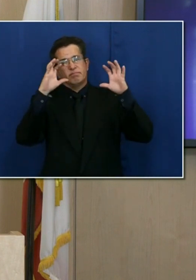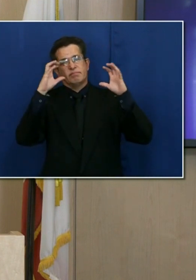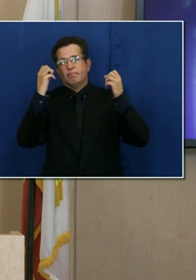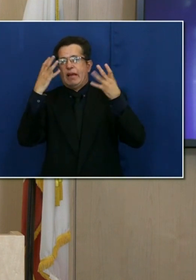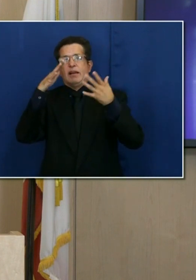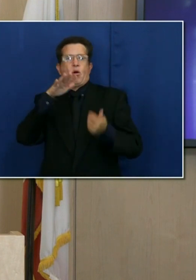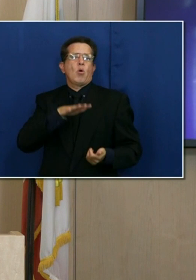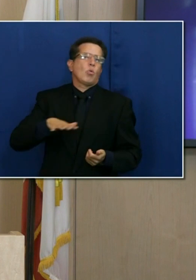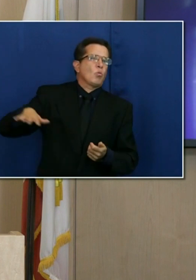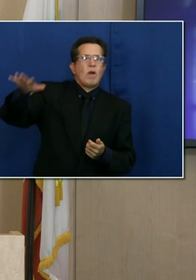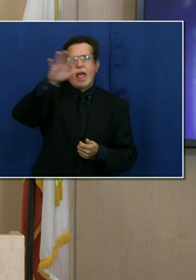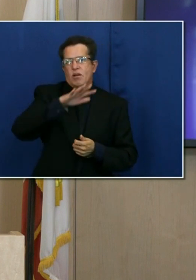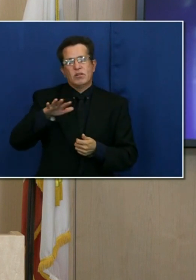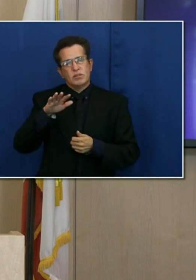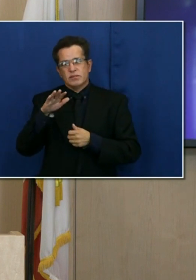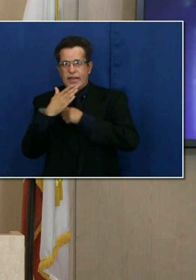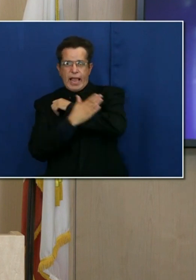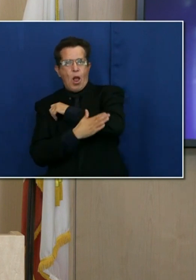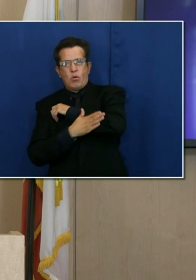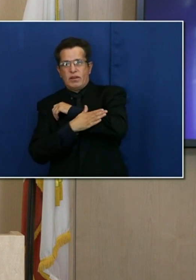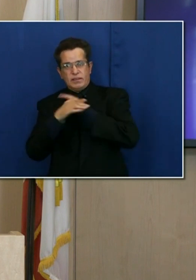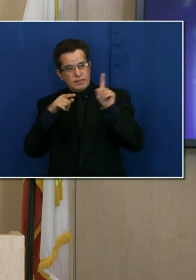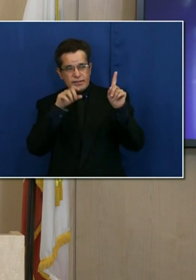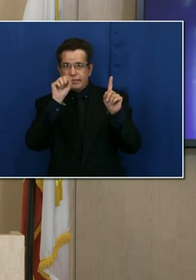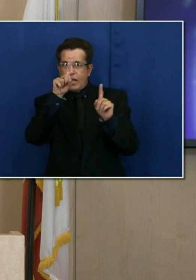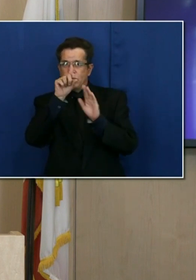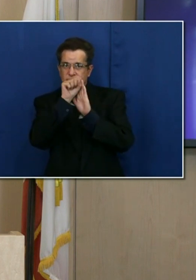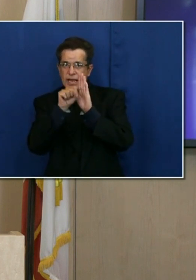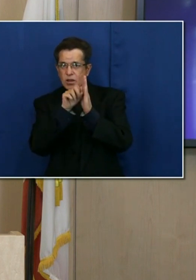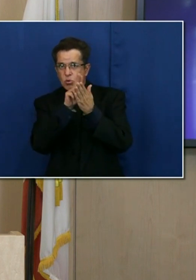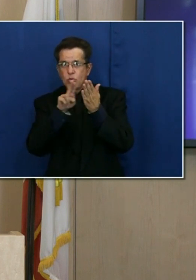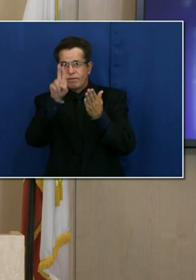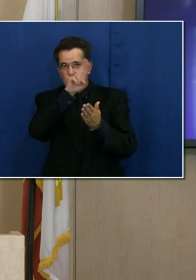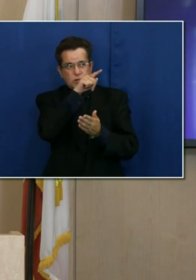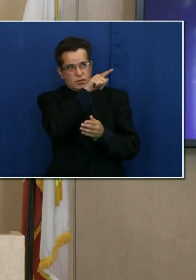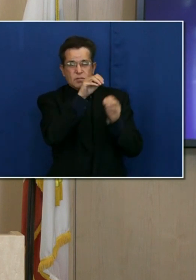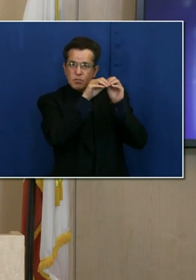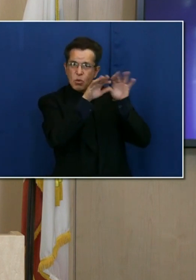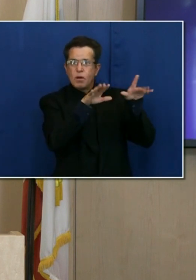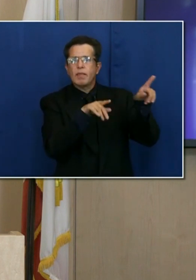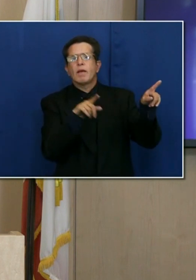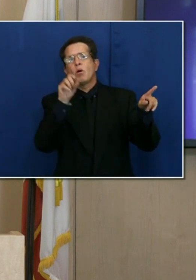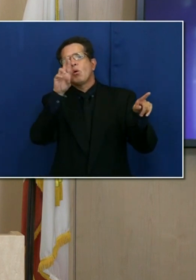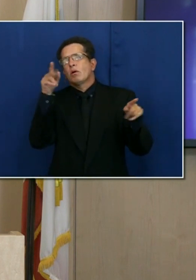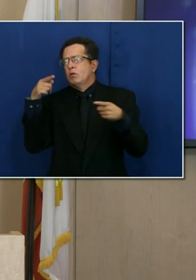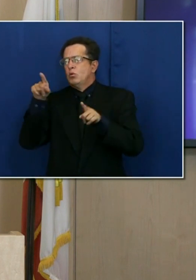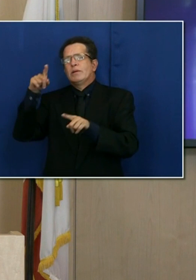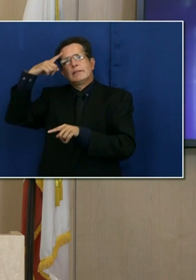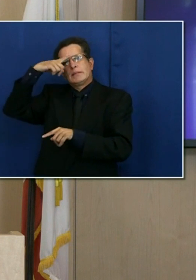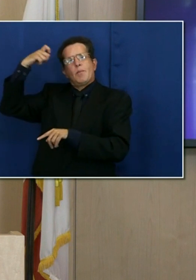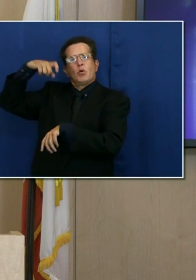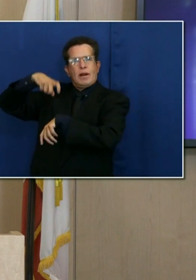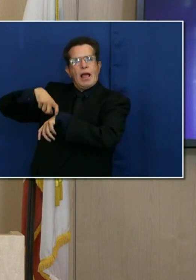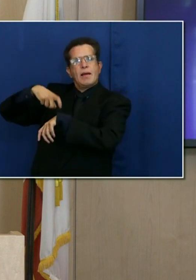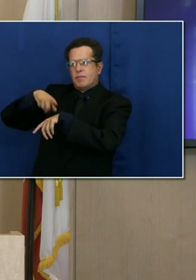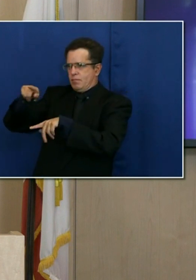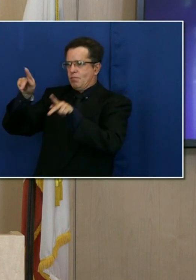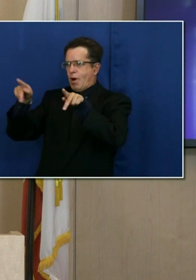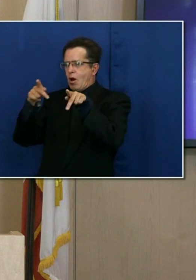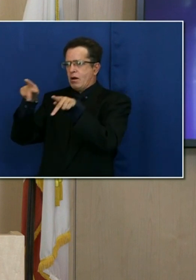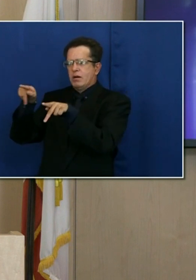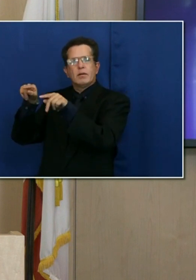in San Diego State for this specific outbreak or previous episodes during the summer in other parts of the county, for